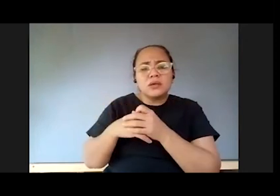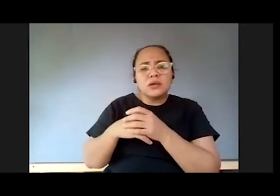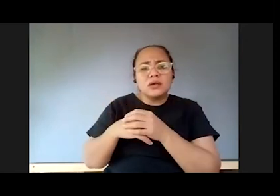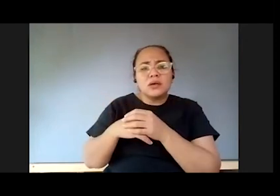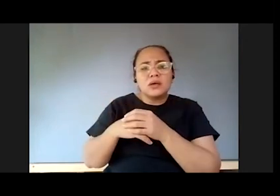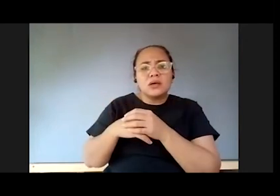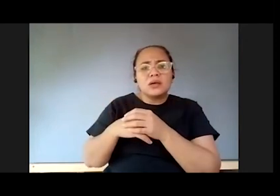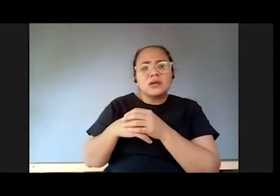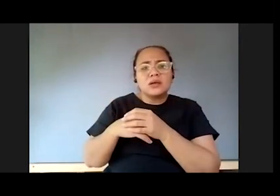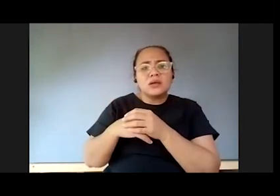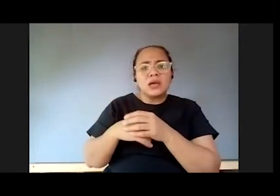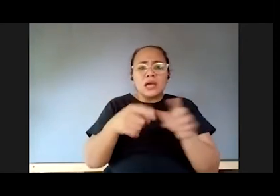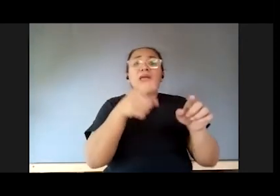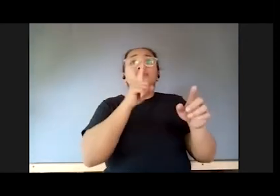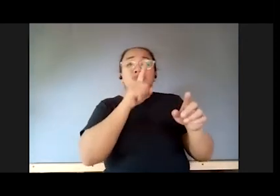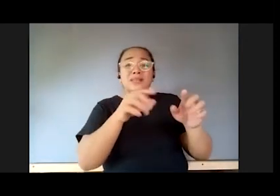correct.